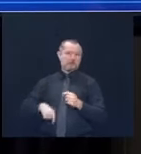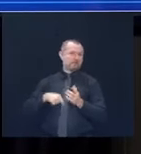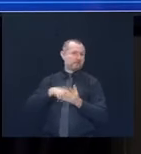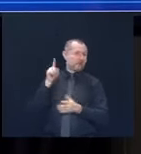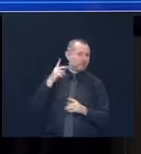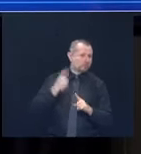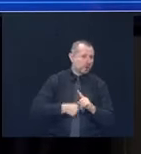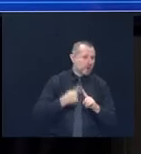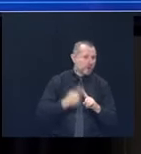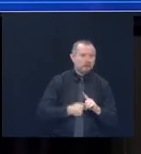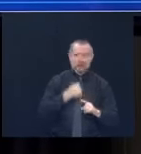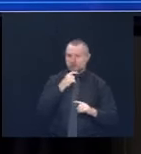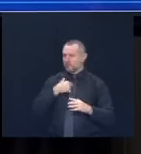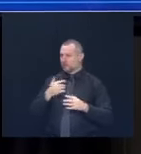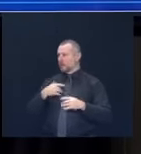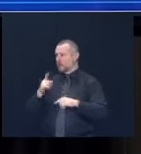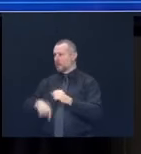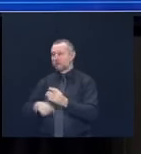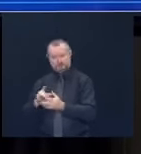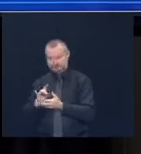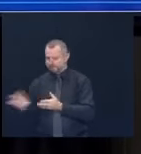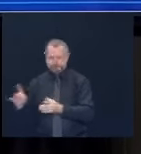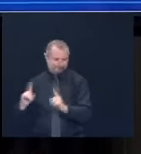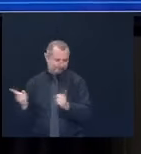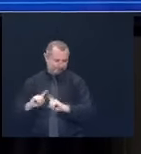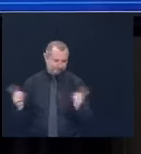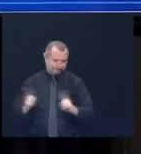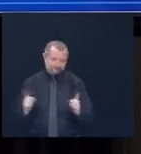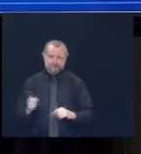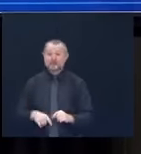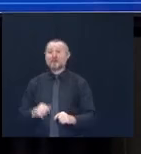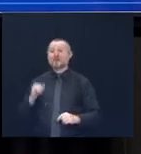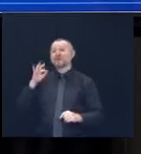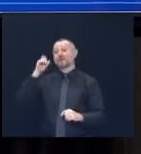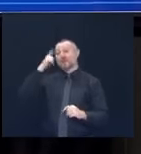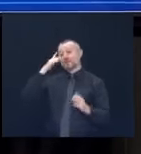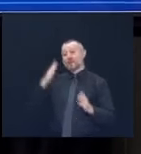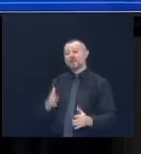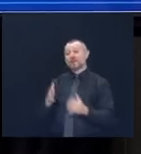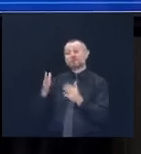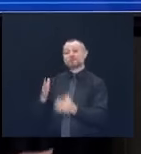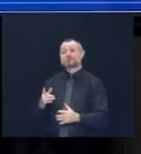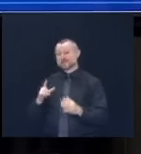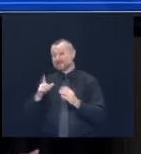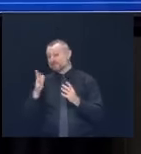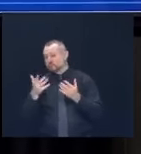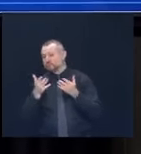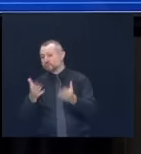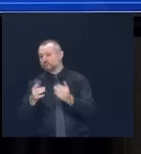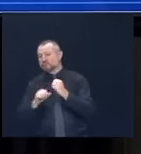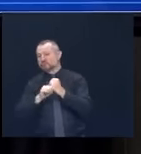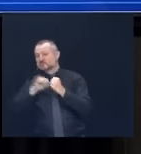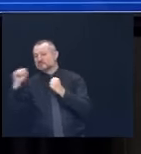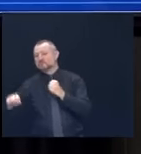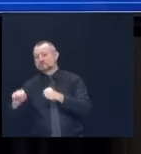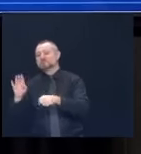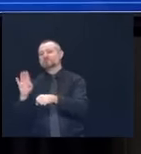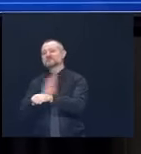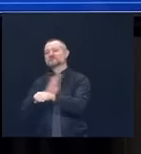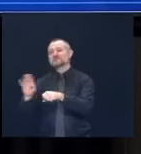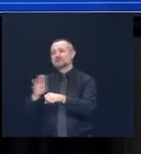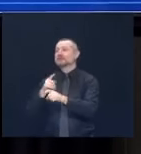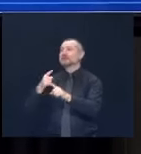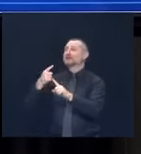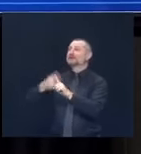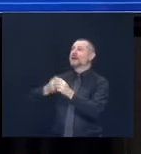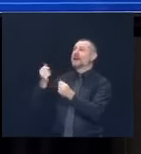crisis, that stays in effect. The governor has continually extended the commercial rent eviction, and that's something we continue to monitor on an ongoing basis